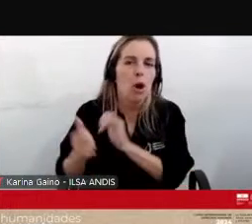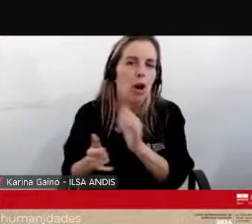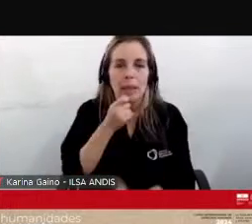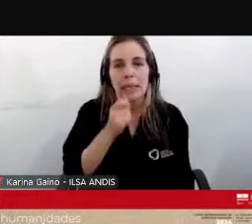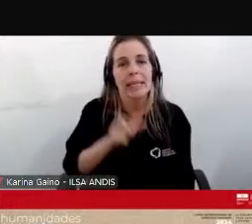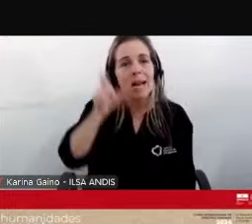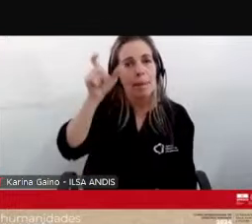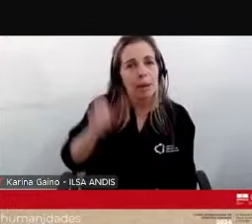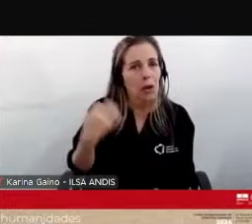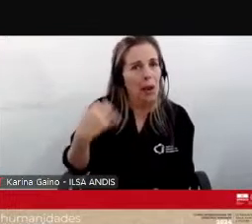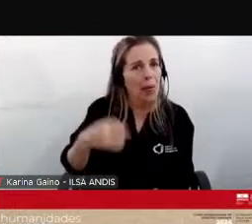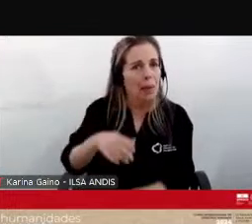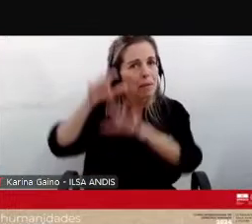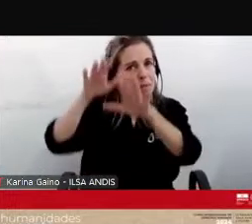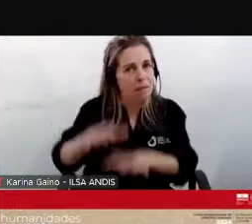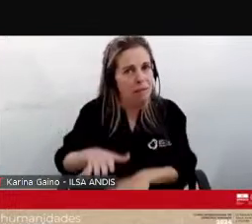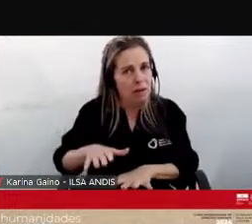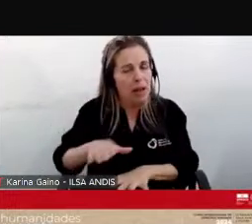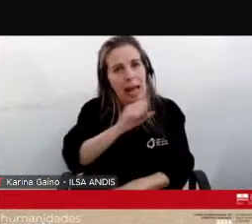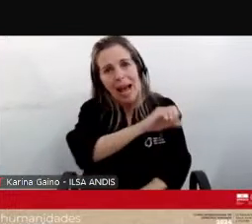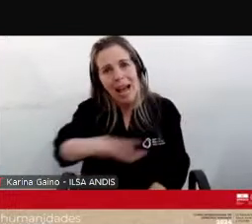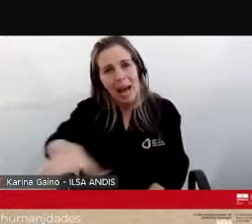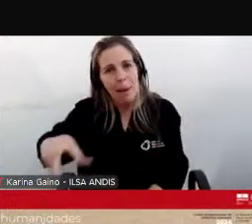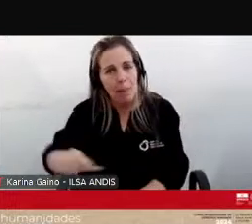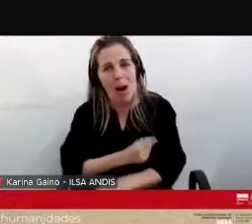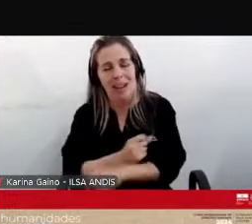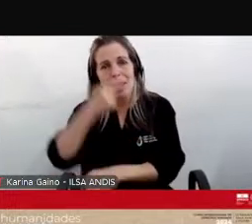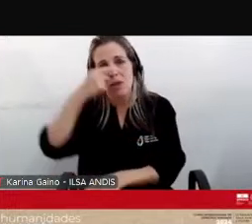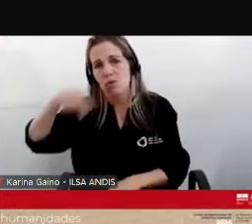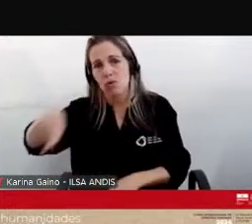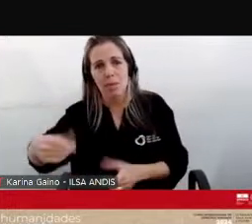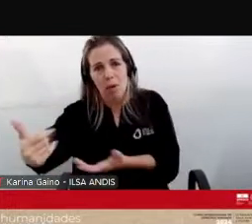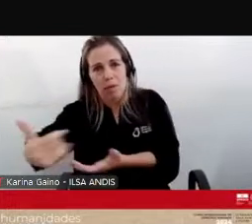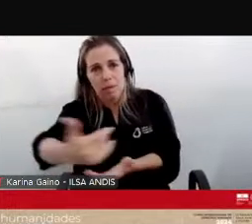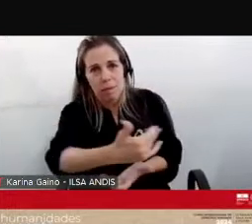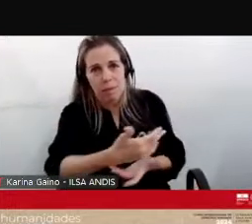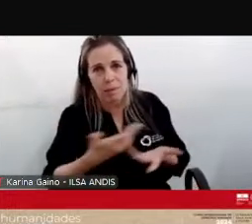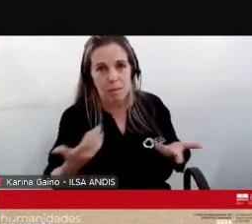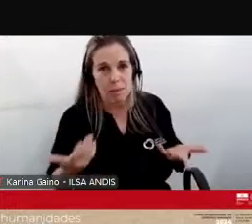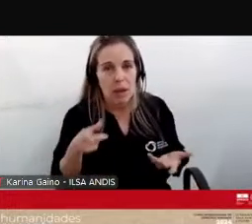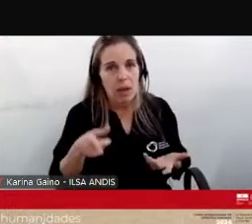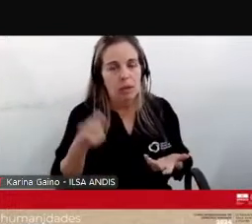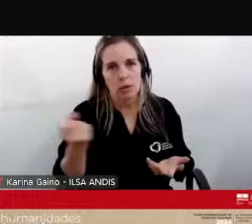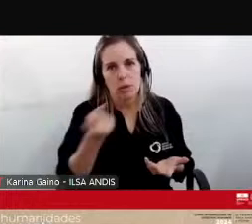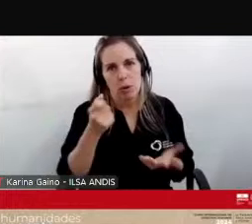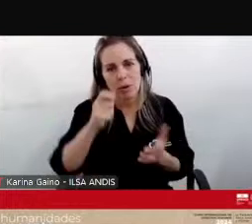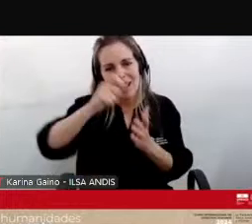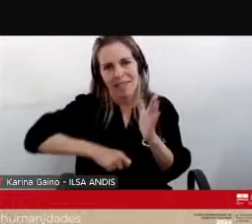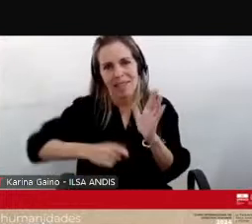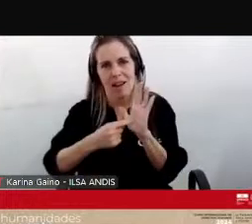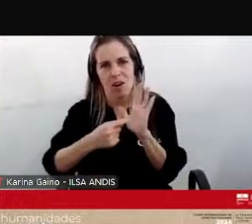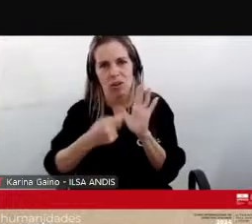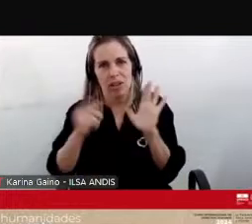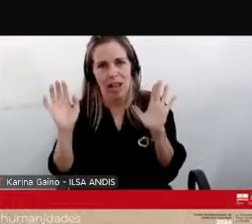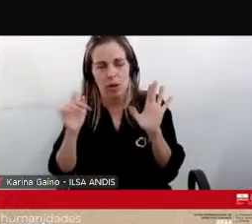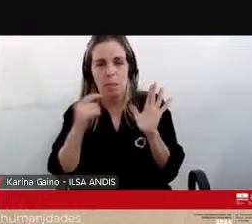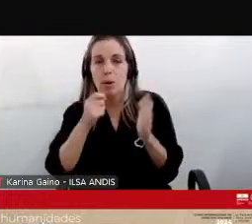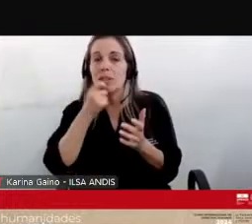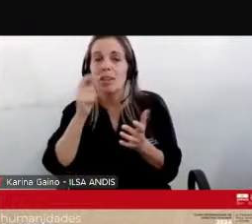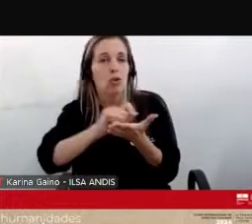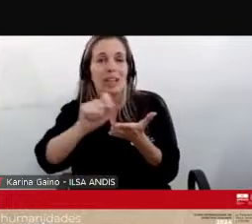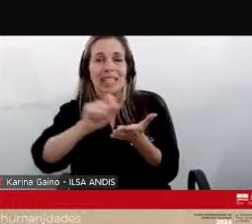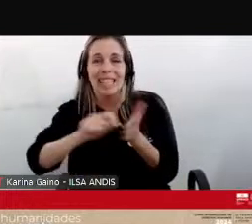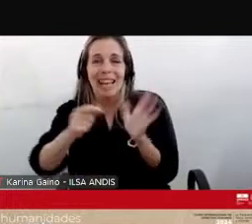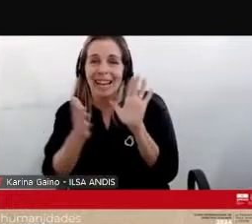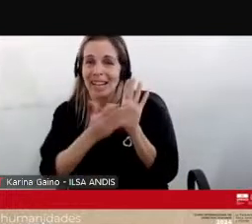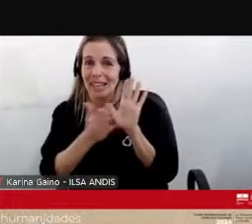that they consider is in their verbal contract, but there are no guarantees. In many cases, there is little or no explanation of what their conditions of